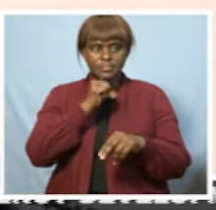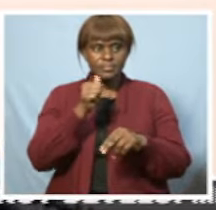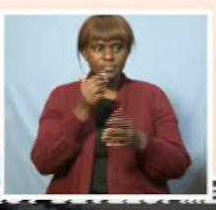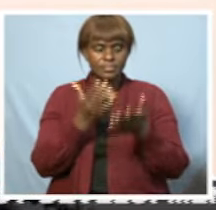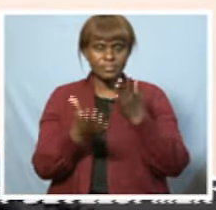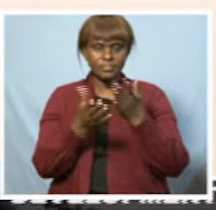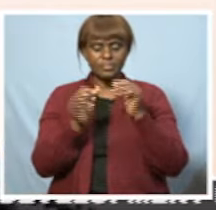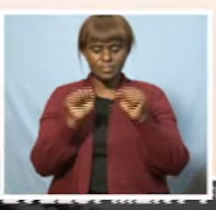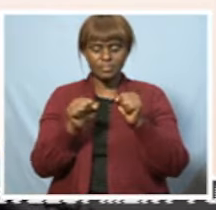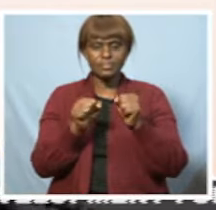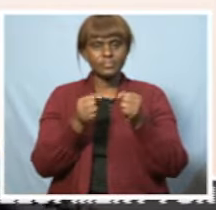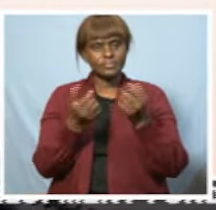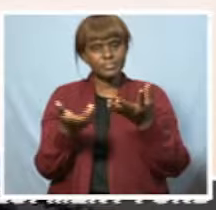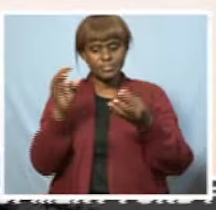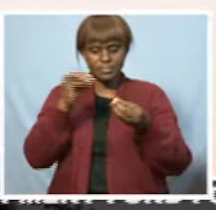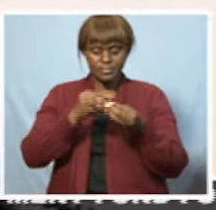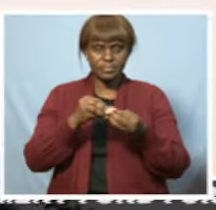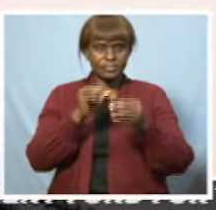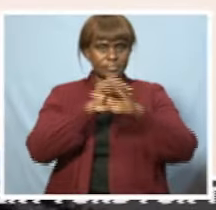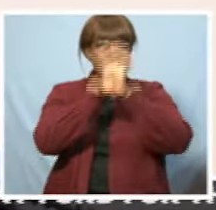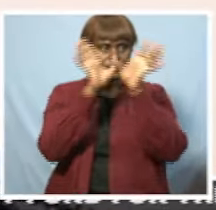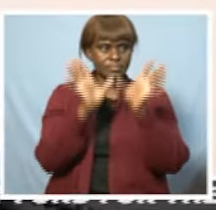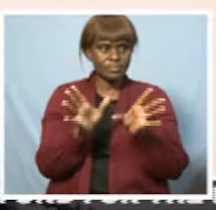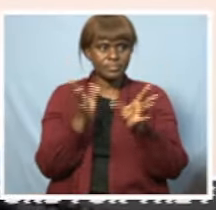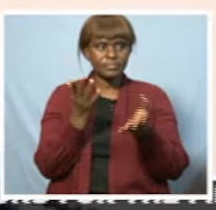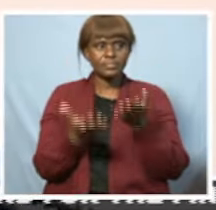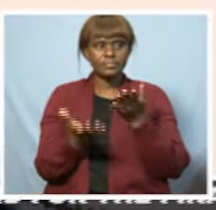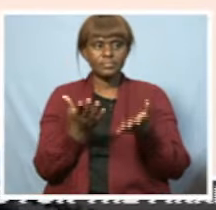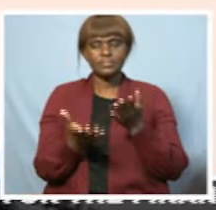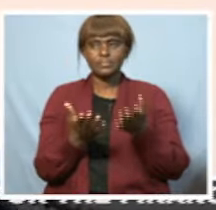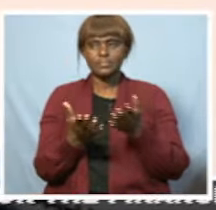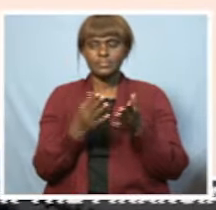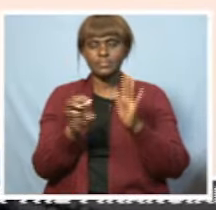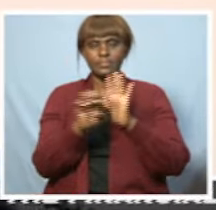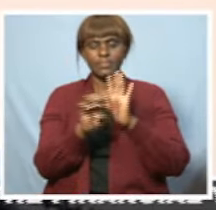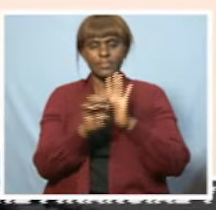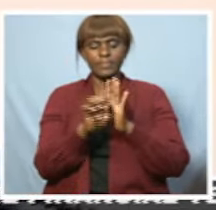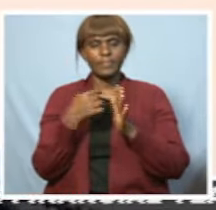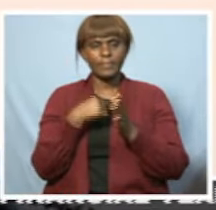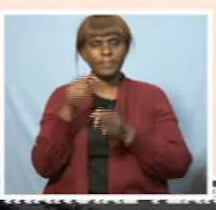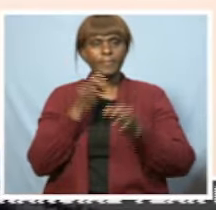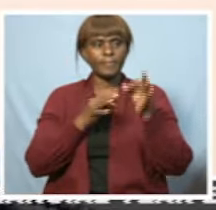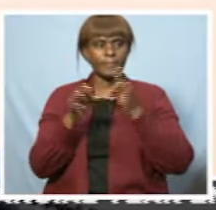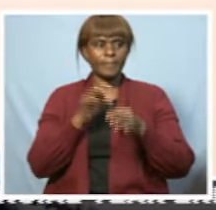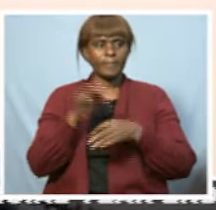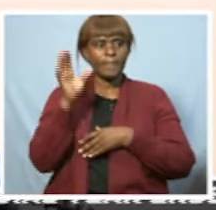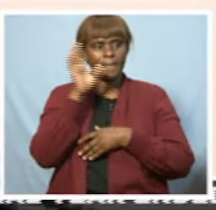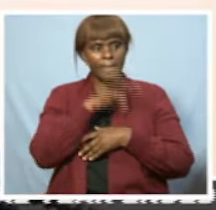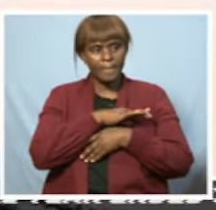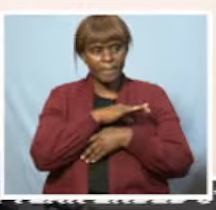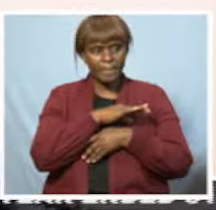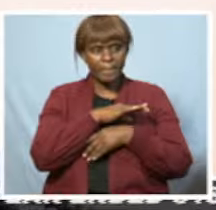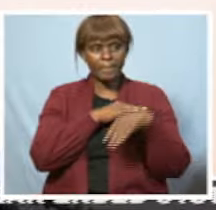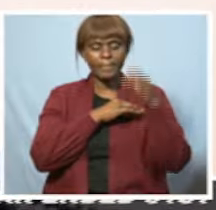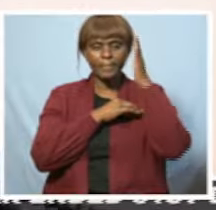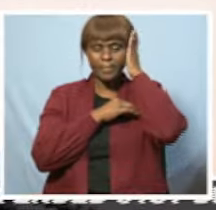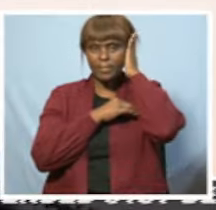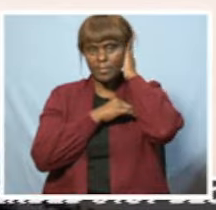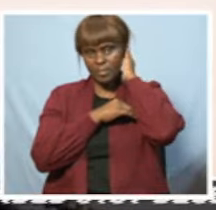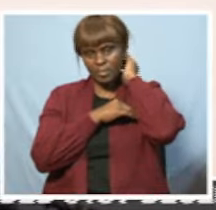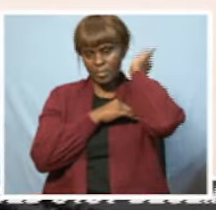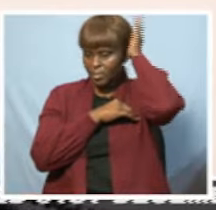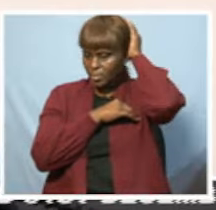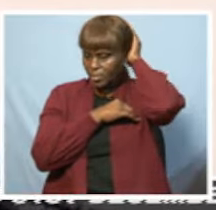we could add a bit of credit on that. So, like I explained earlier on, that after